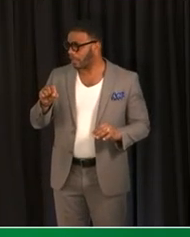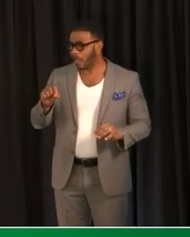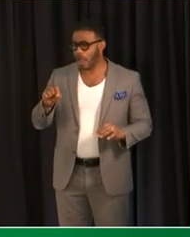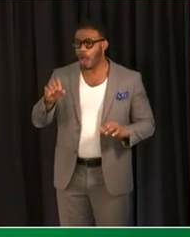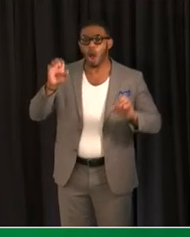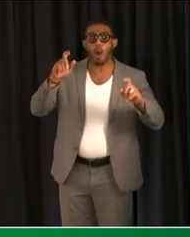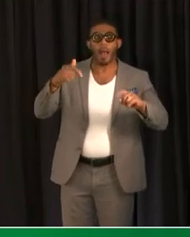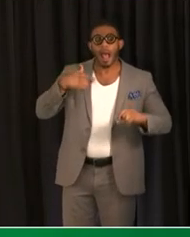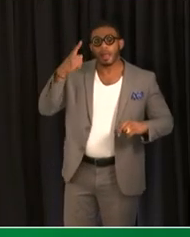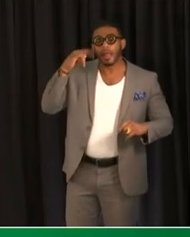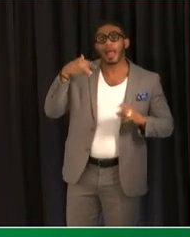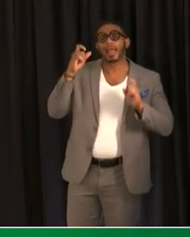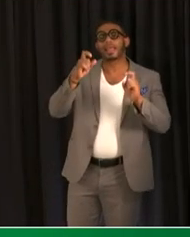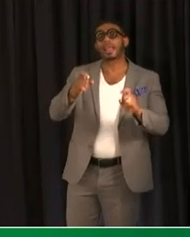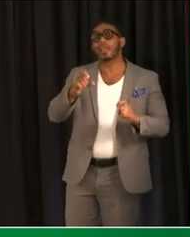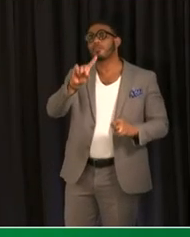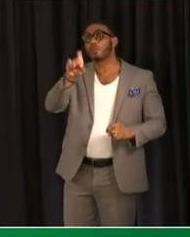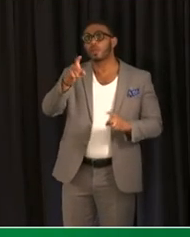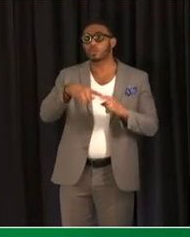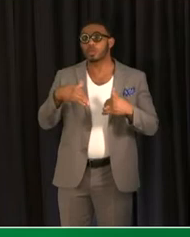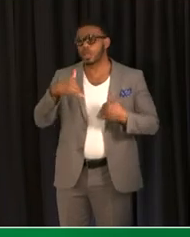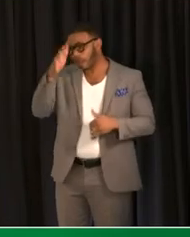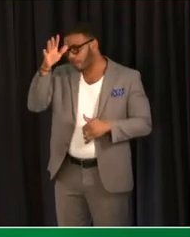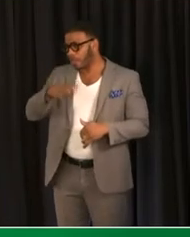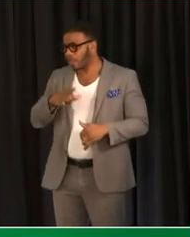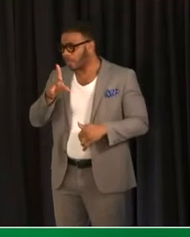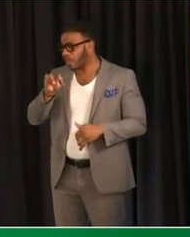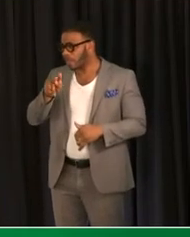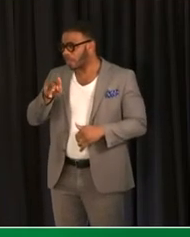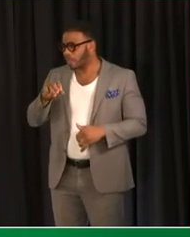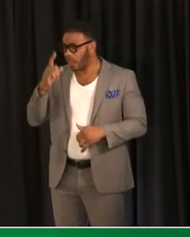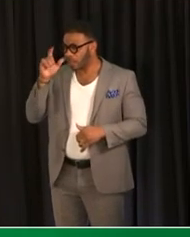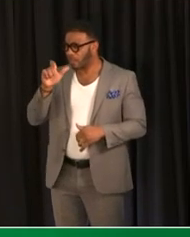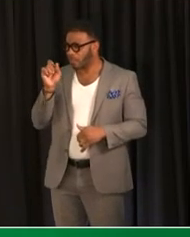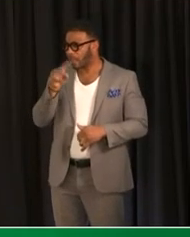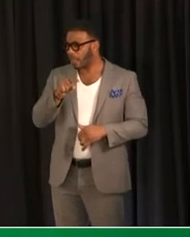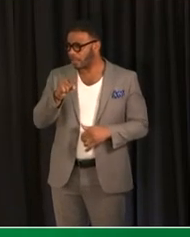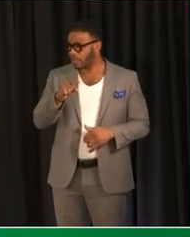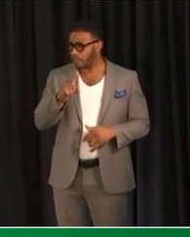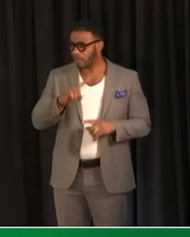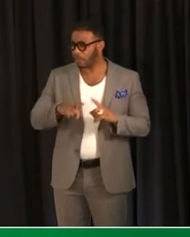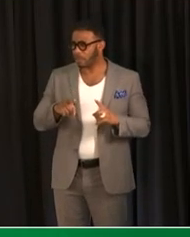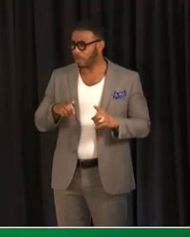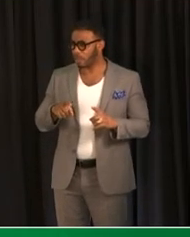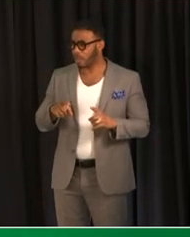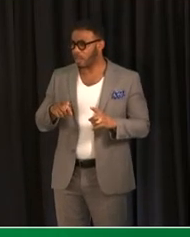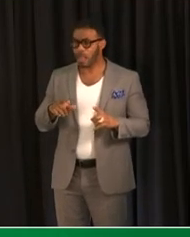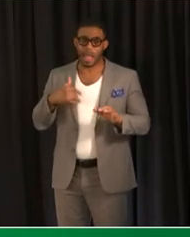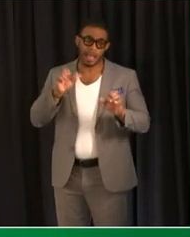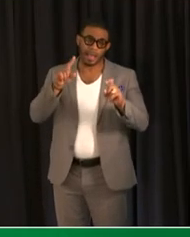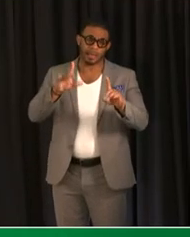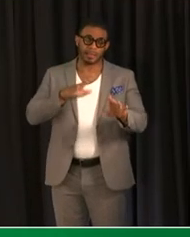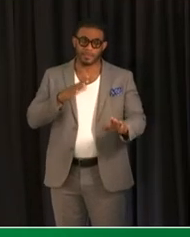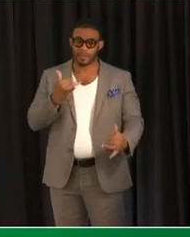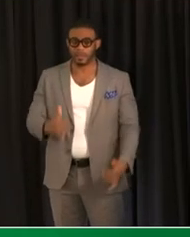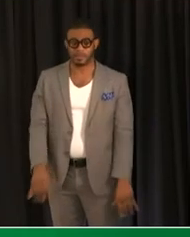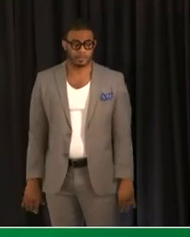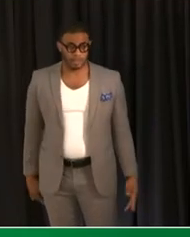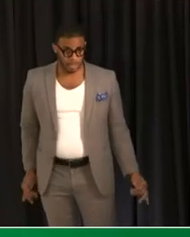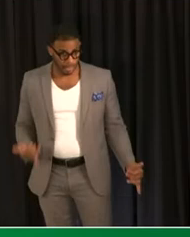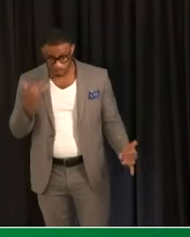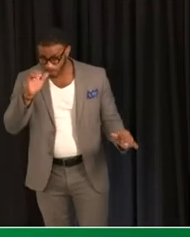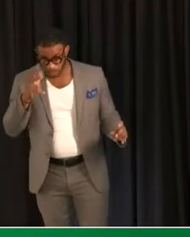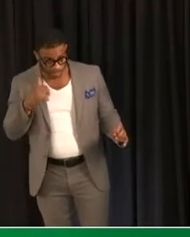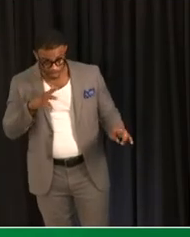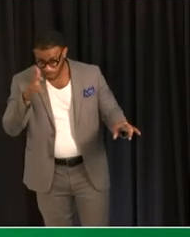Yeah, I thought I gave the question to the young man, Dante, and I thought he was going to ask it, but I can ask it now